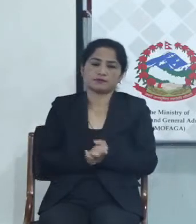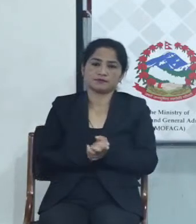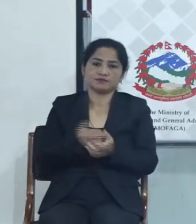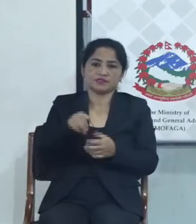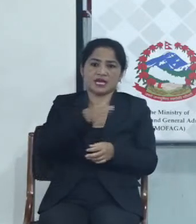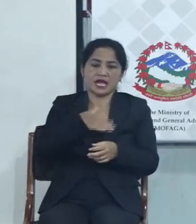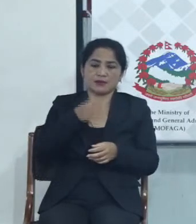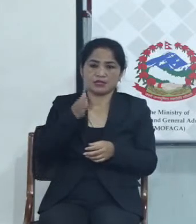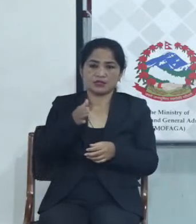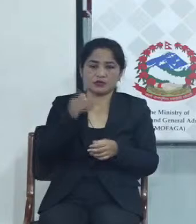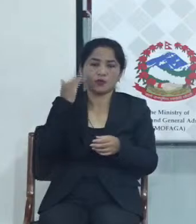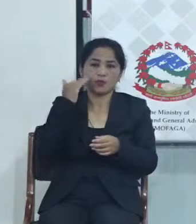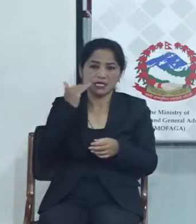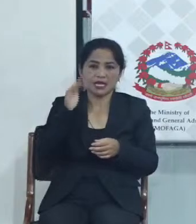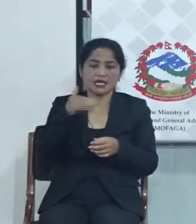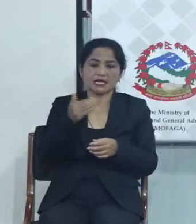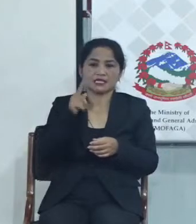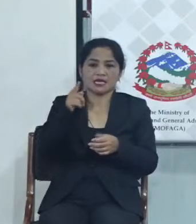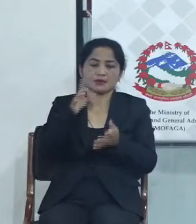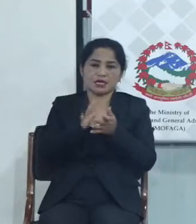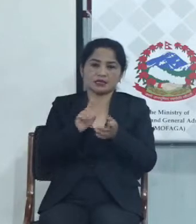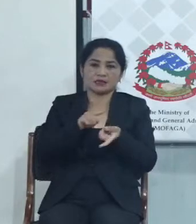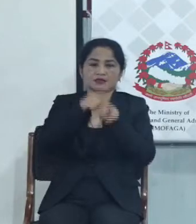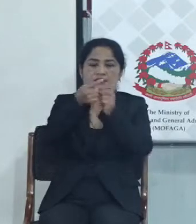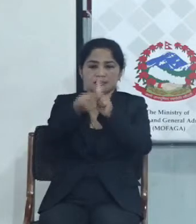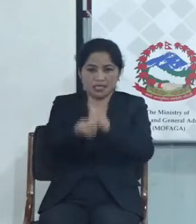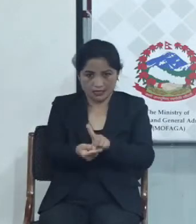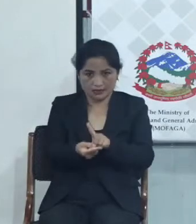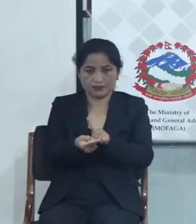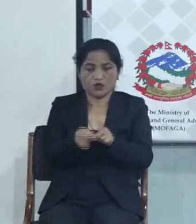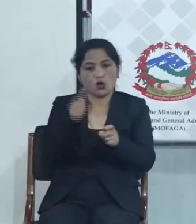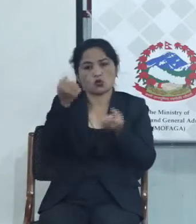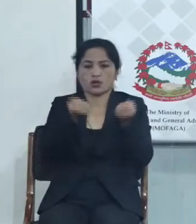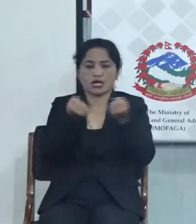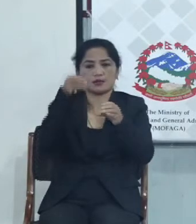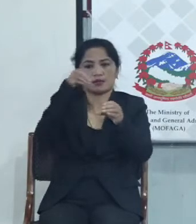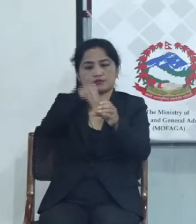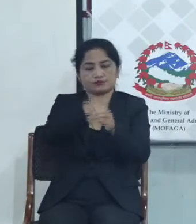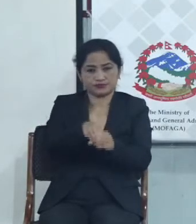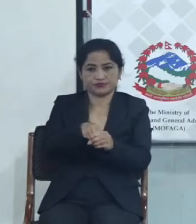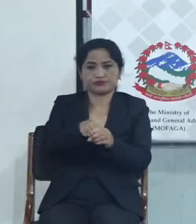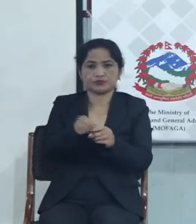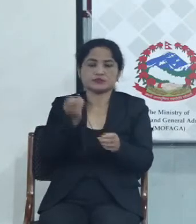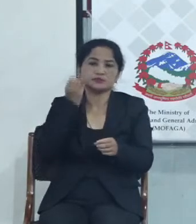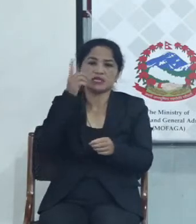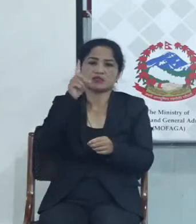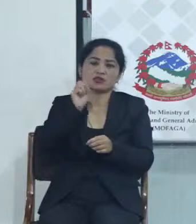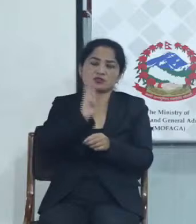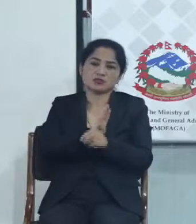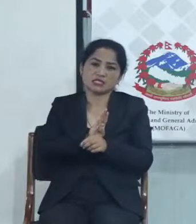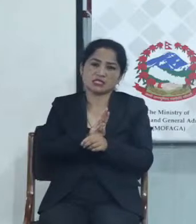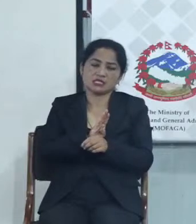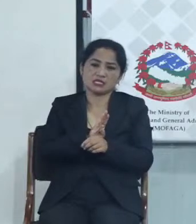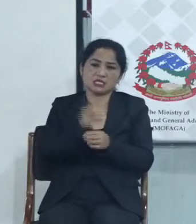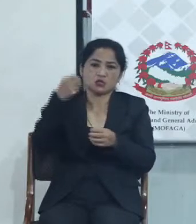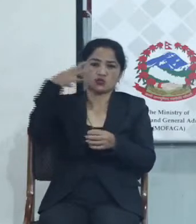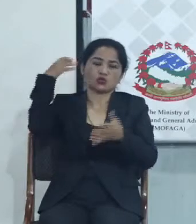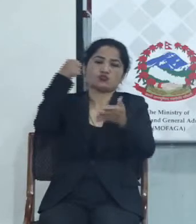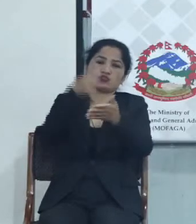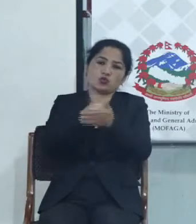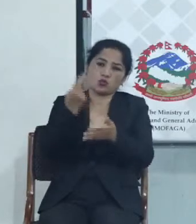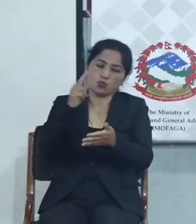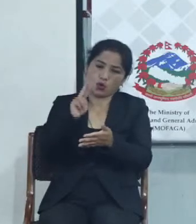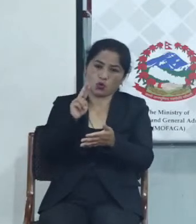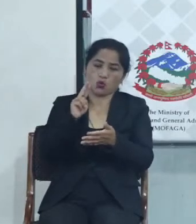was shifted from the ambulance to the another vehicle, and by 10 in the morning, then the husband of the